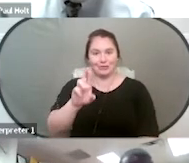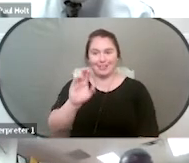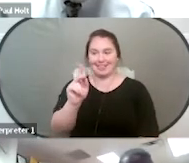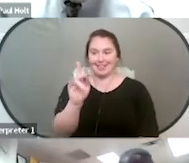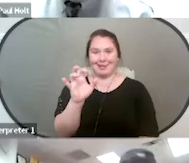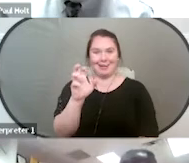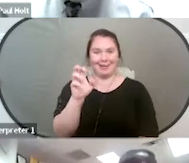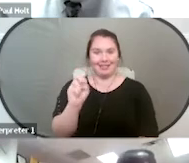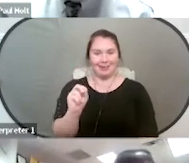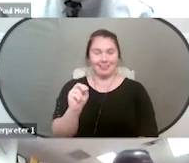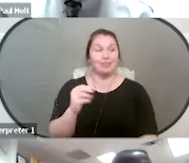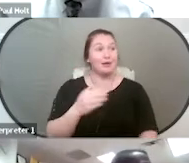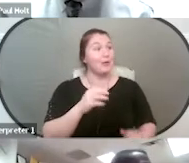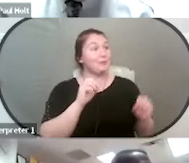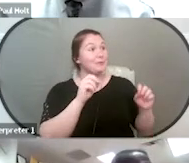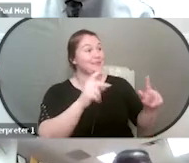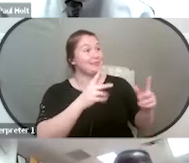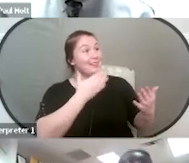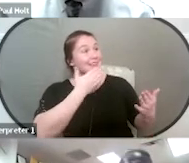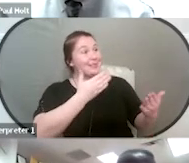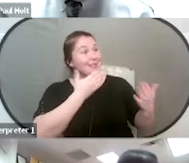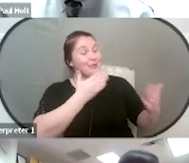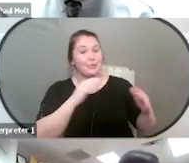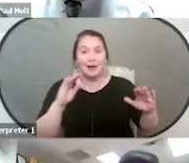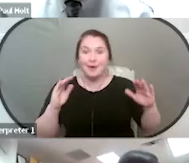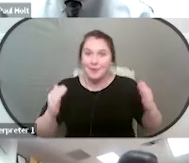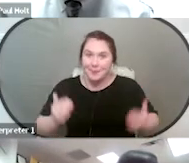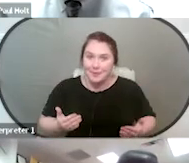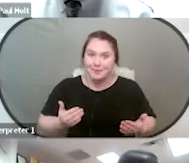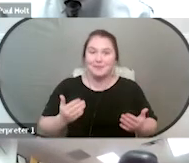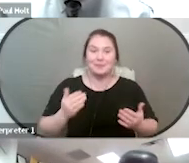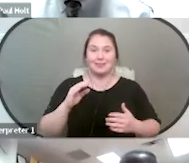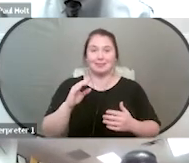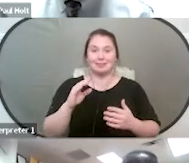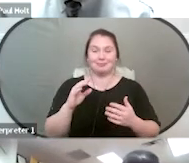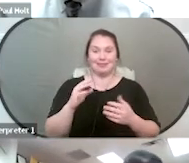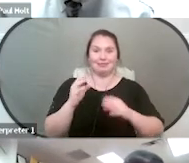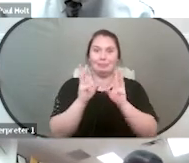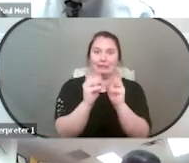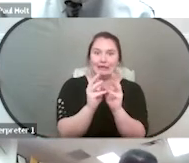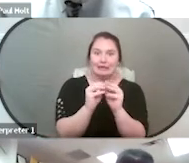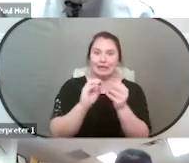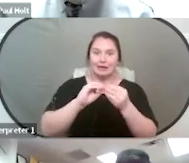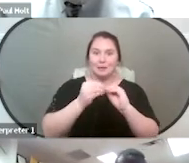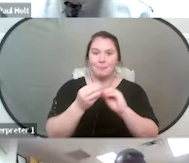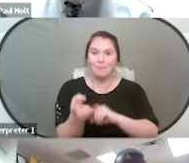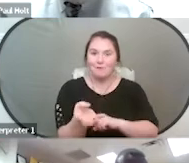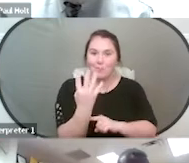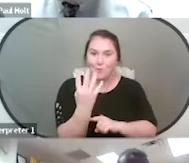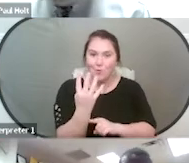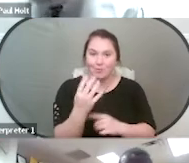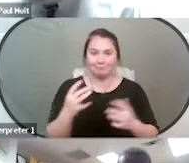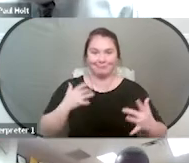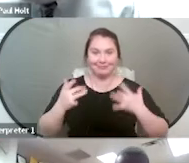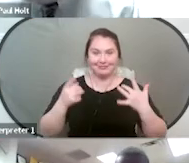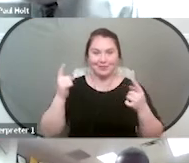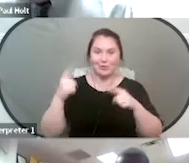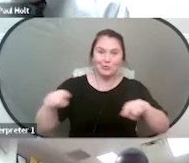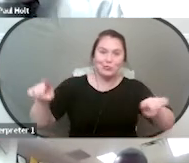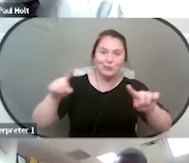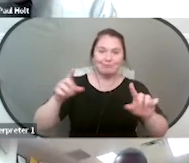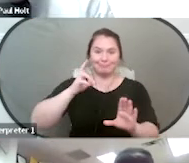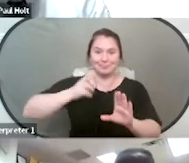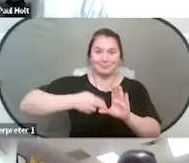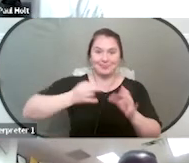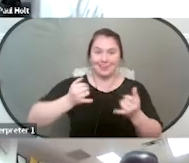Great, thank you. Welcome everyone to meeting number 4. We're excited that you all could be here this evening. We do have